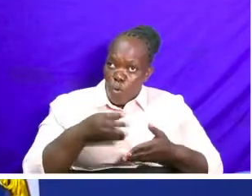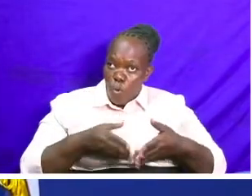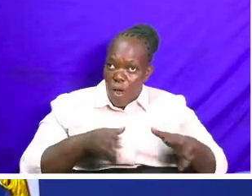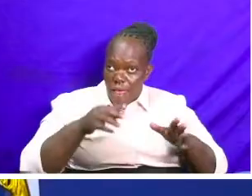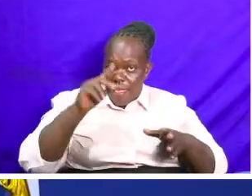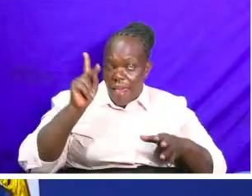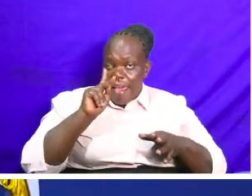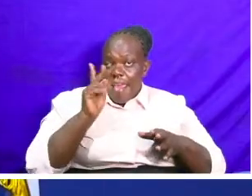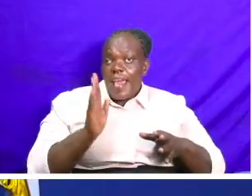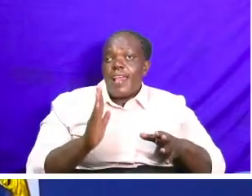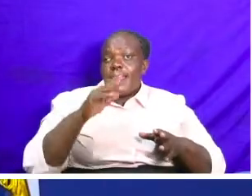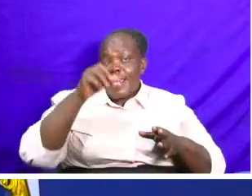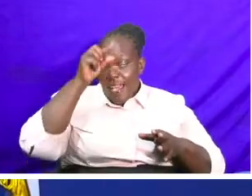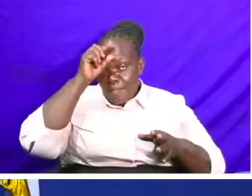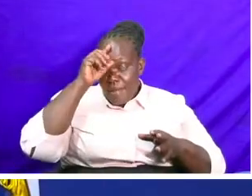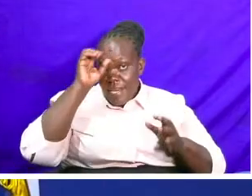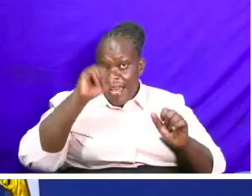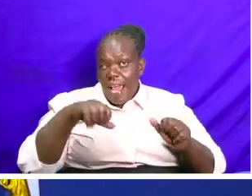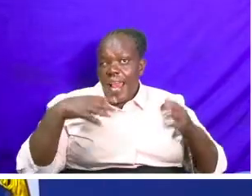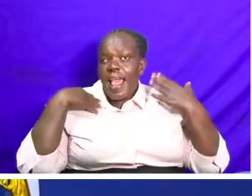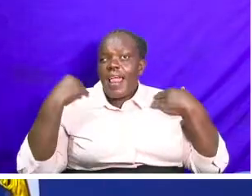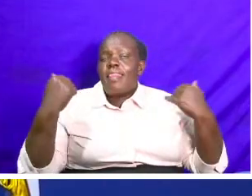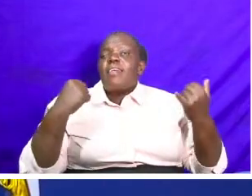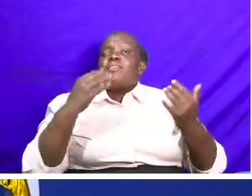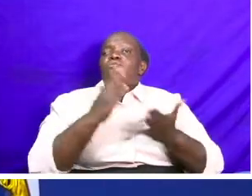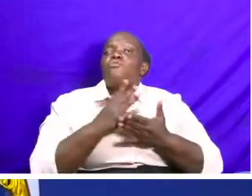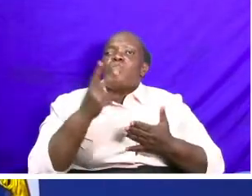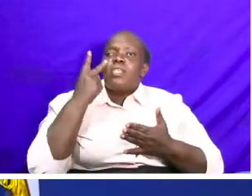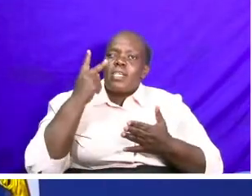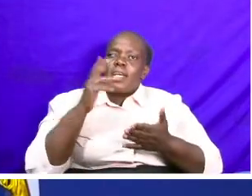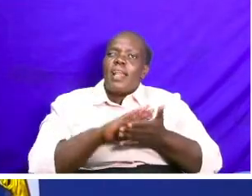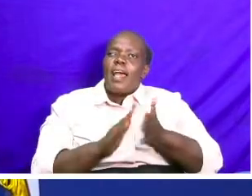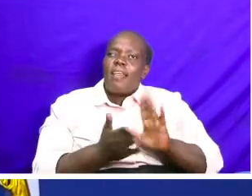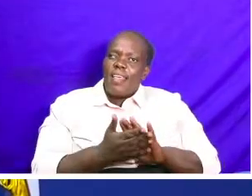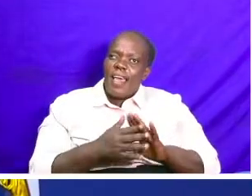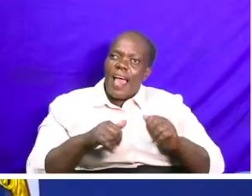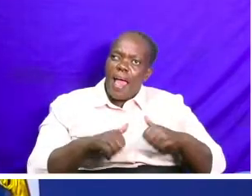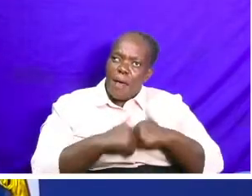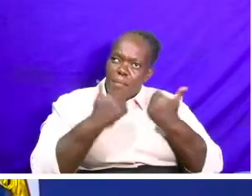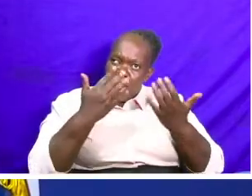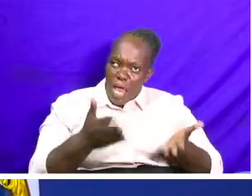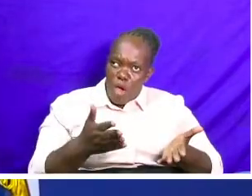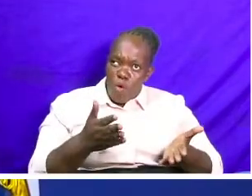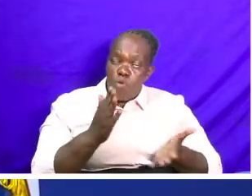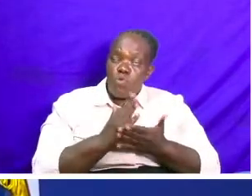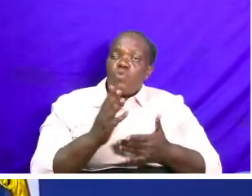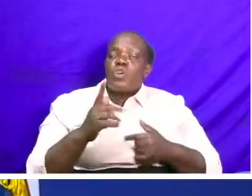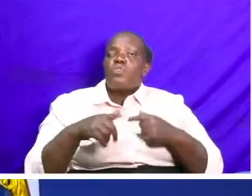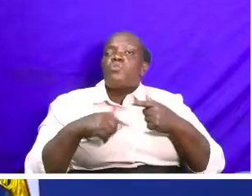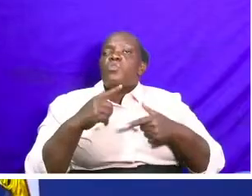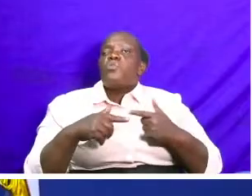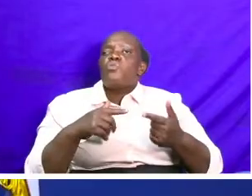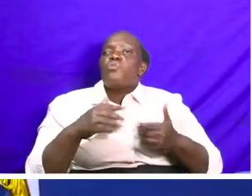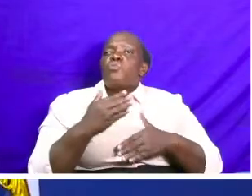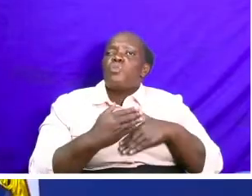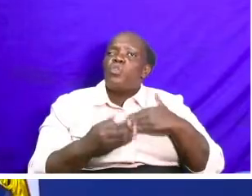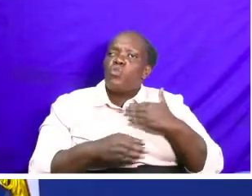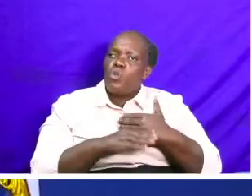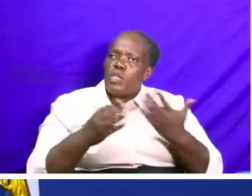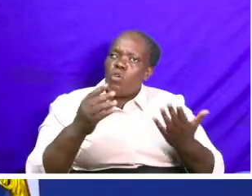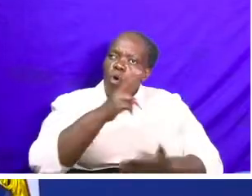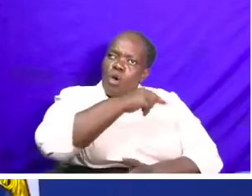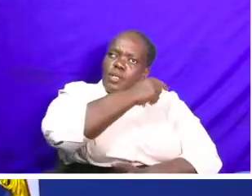Kenyan government can compromise on their health status. And you've seen nothing like that has happened so far. So we continue to build